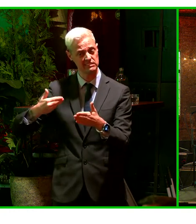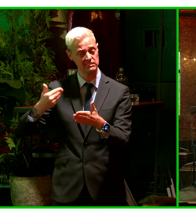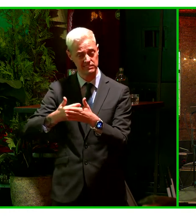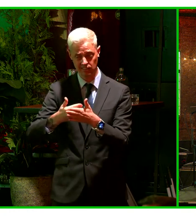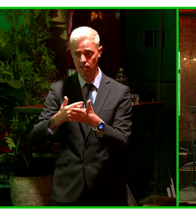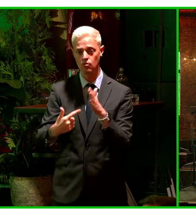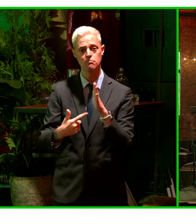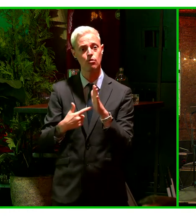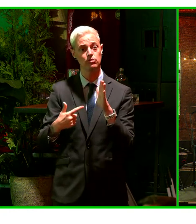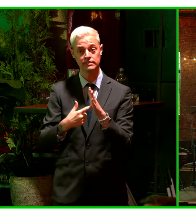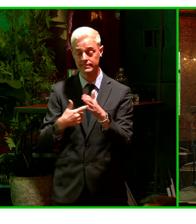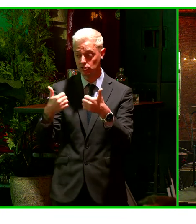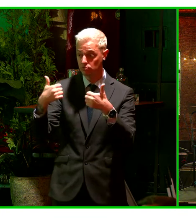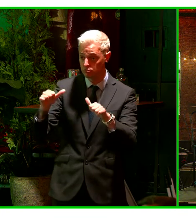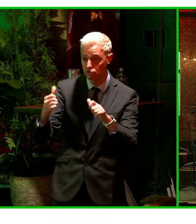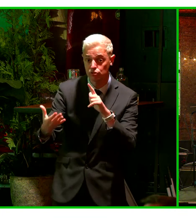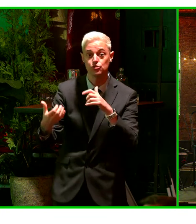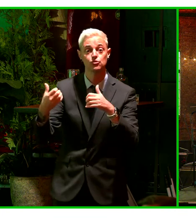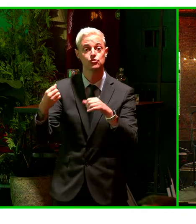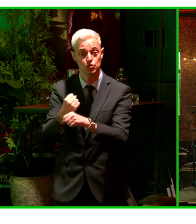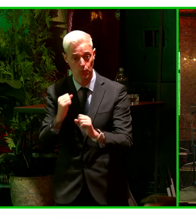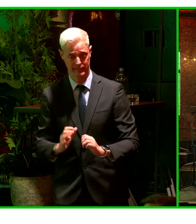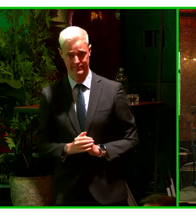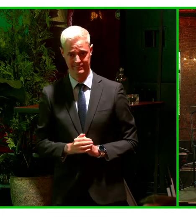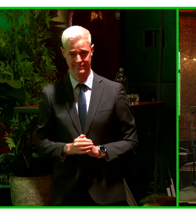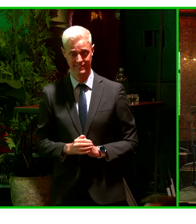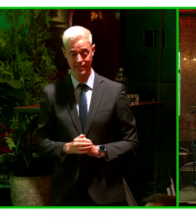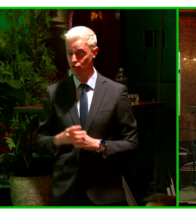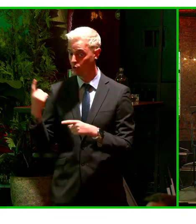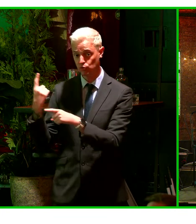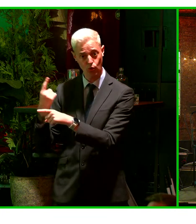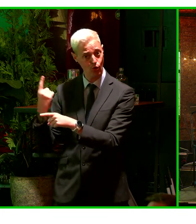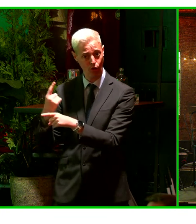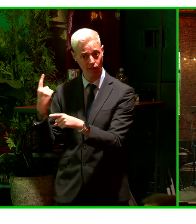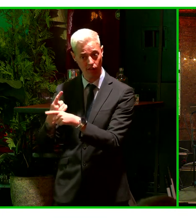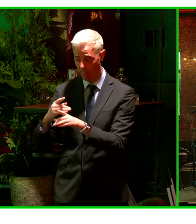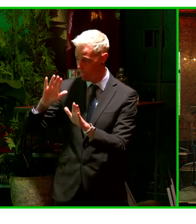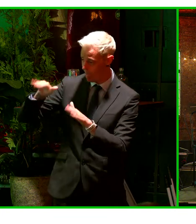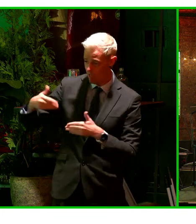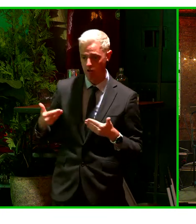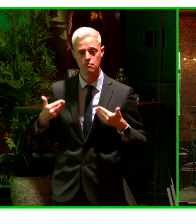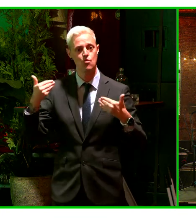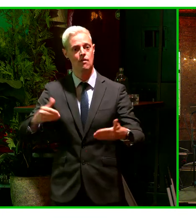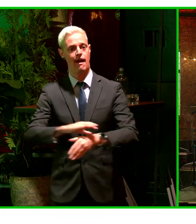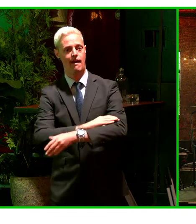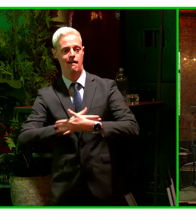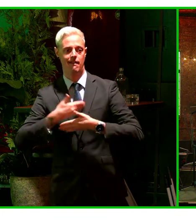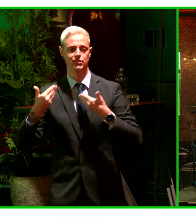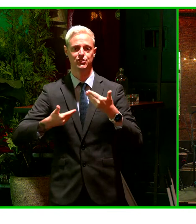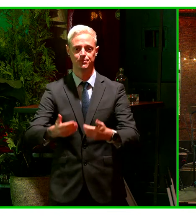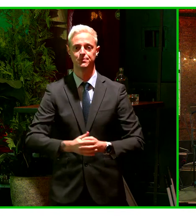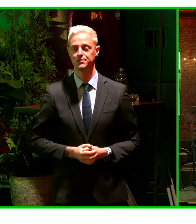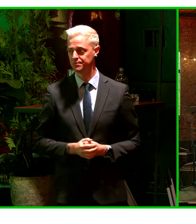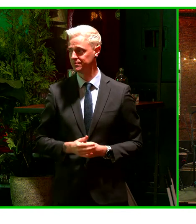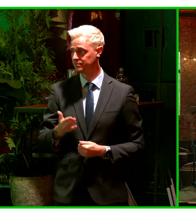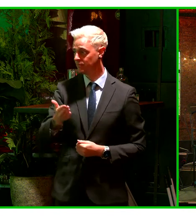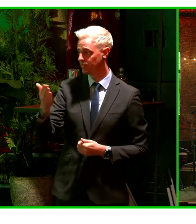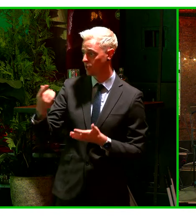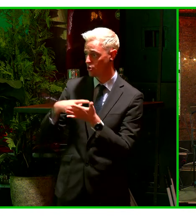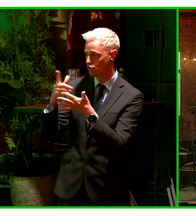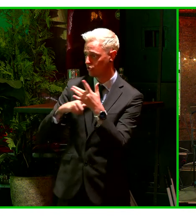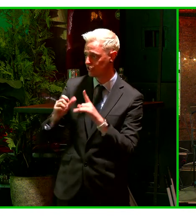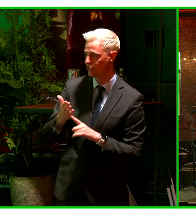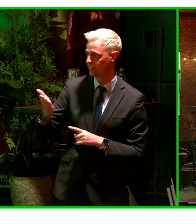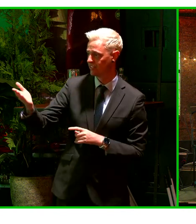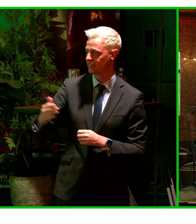now is delivery. And I think that's the crucial thing. This has to be the decade of delivery, and that's what we can do locally. Thank you. Richard. Andy will be appalled that a